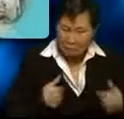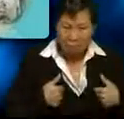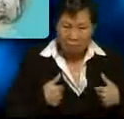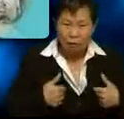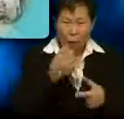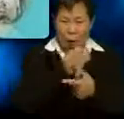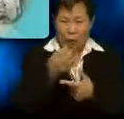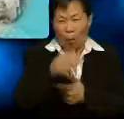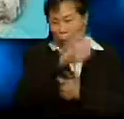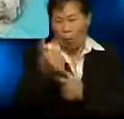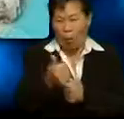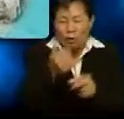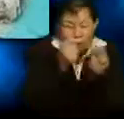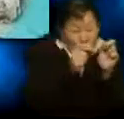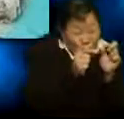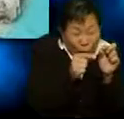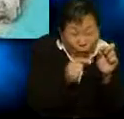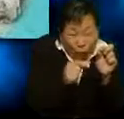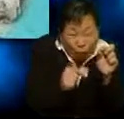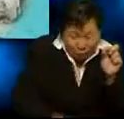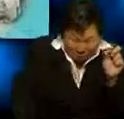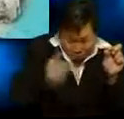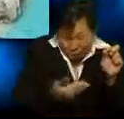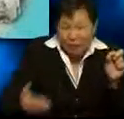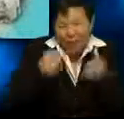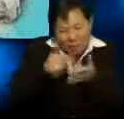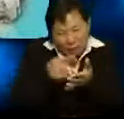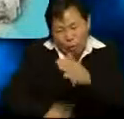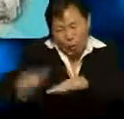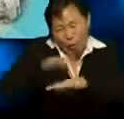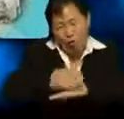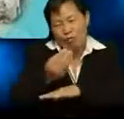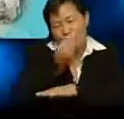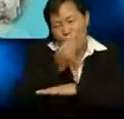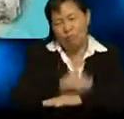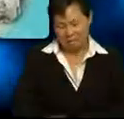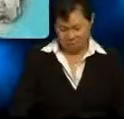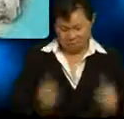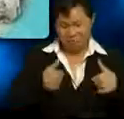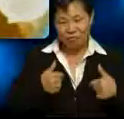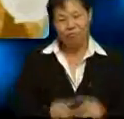on other organisms, and sometimes on our food.